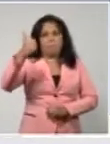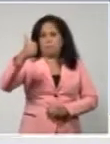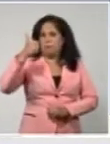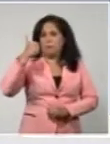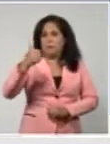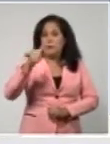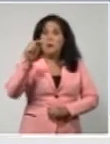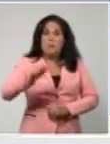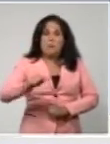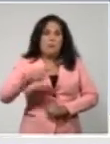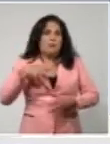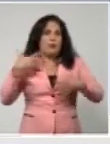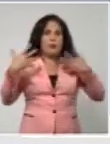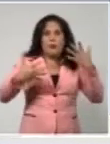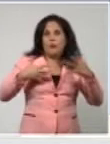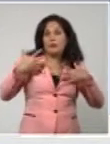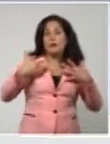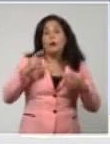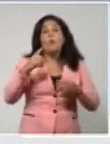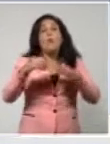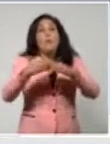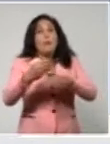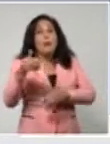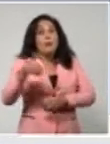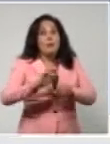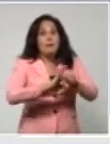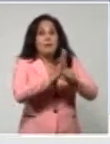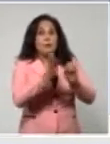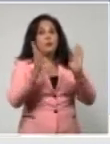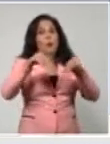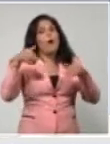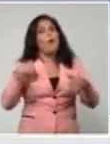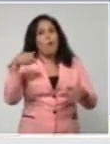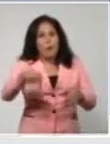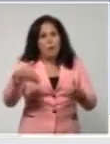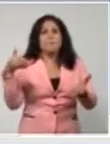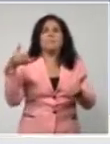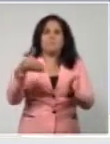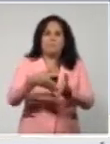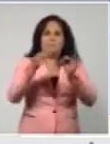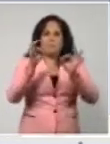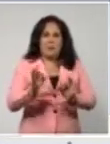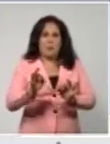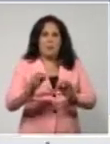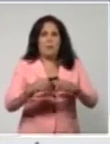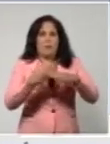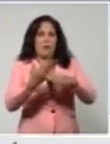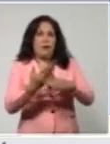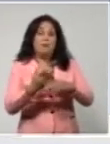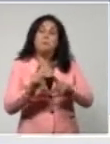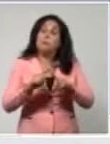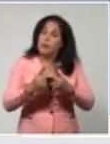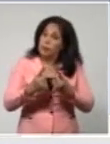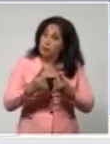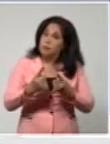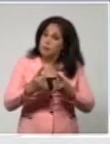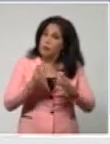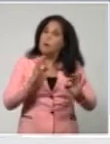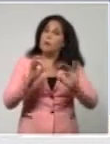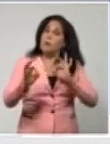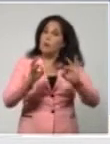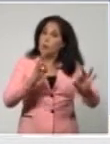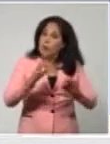cases as monitoring continues. And we know, to a certain extent, that there are still people infected